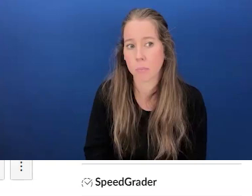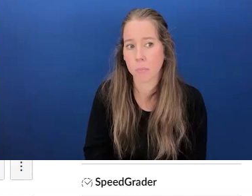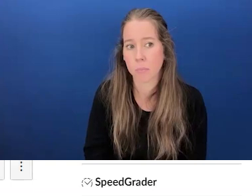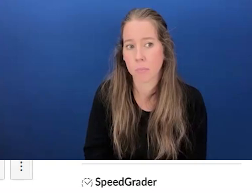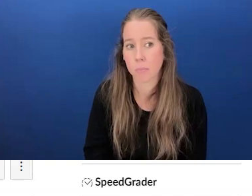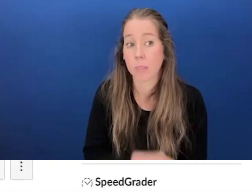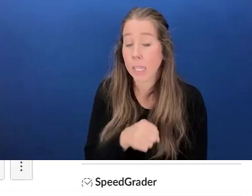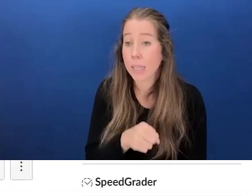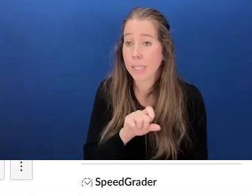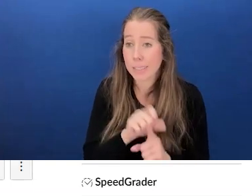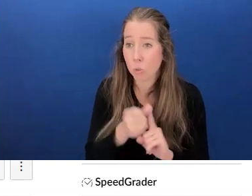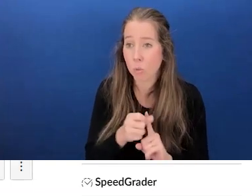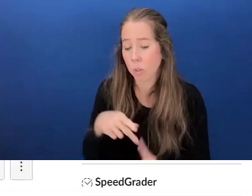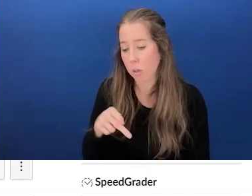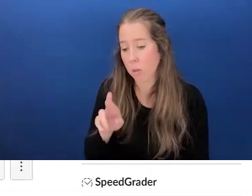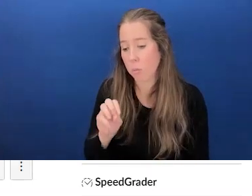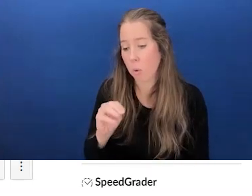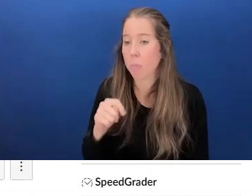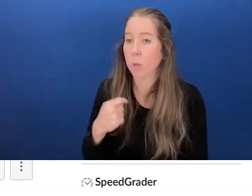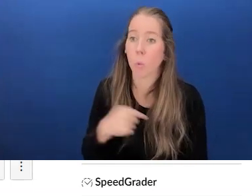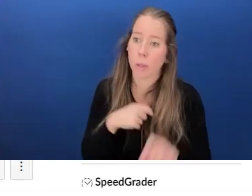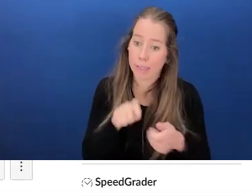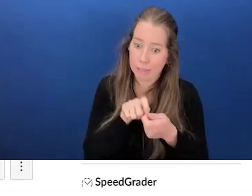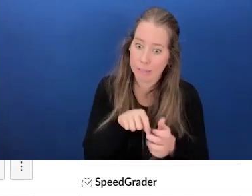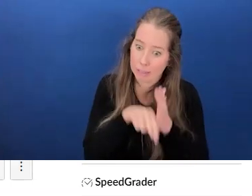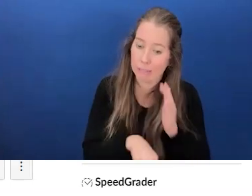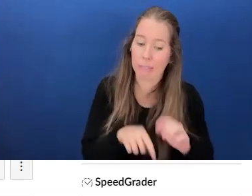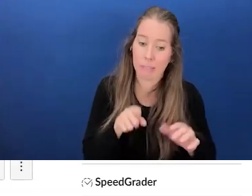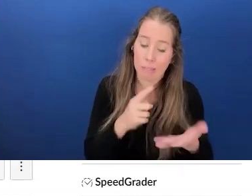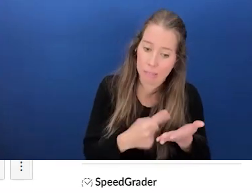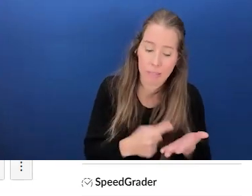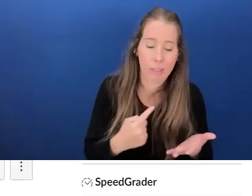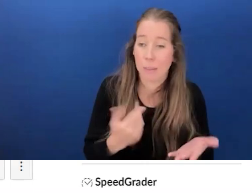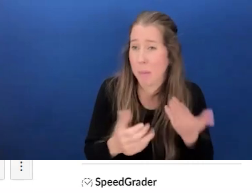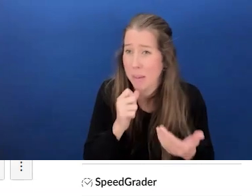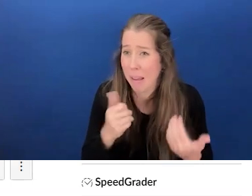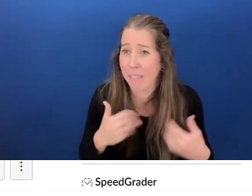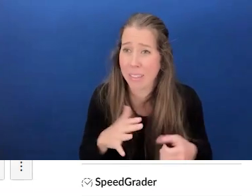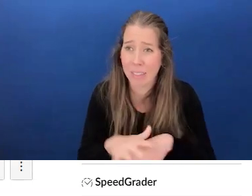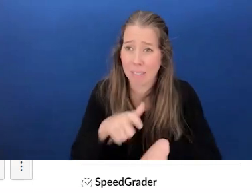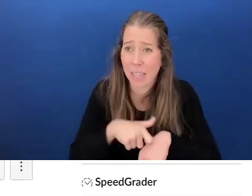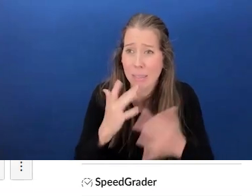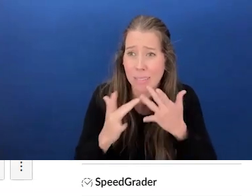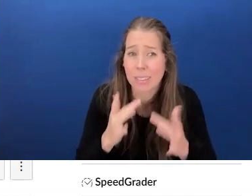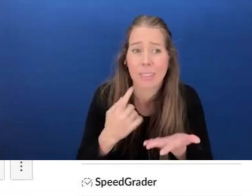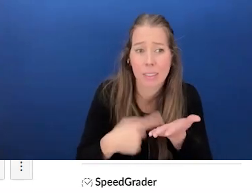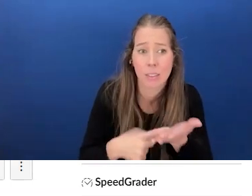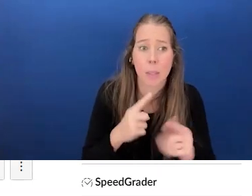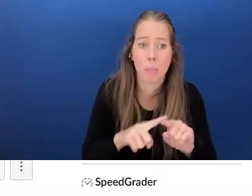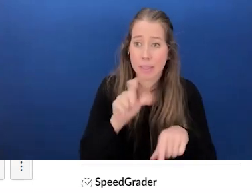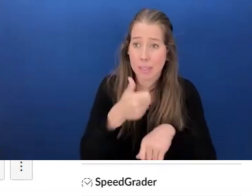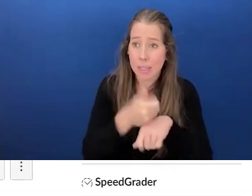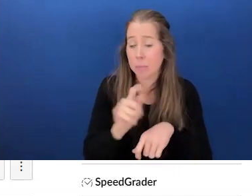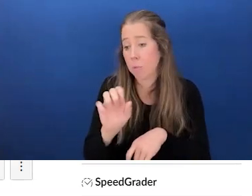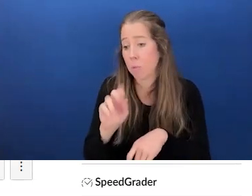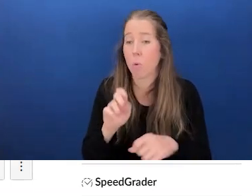in this case, this prompt, we could talk about it in detail. We probably don't have enough time today. We'd love to talk to you about kind of how this sets the tone of the conversation that